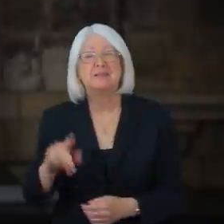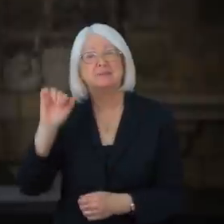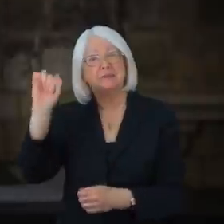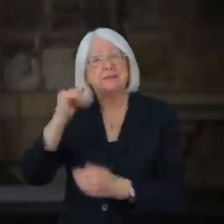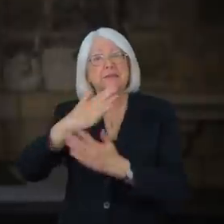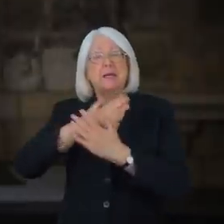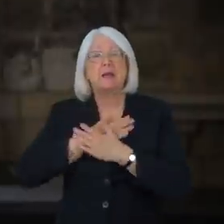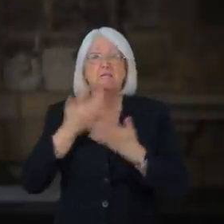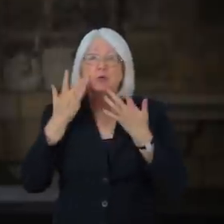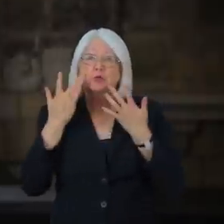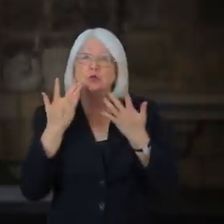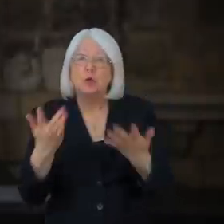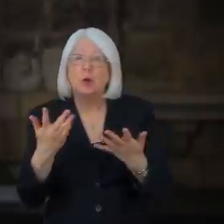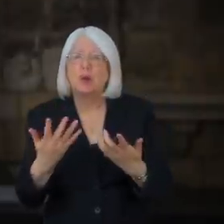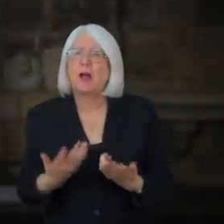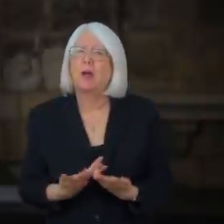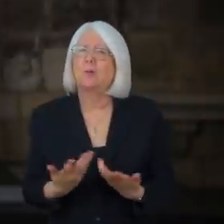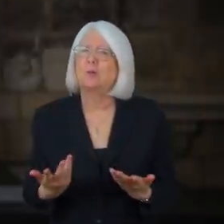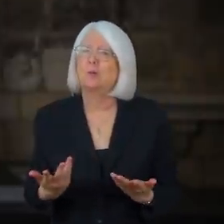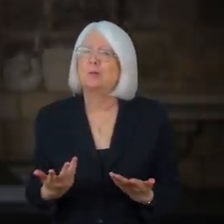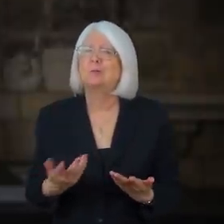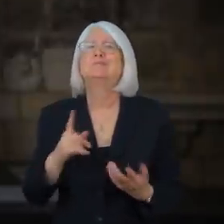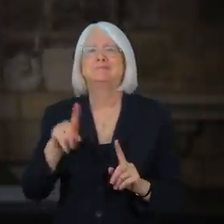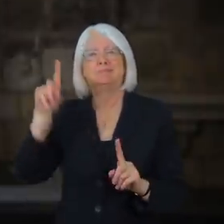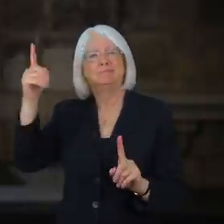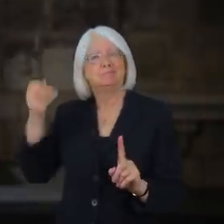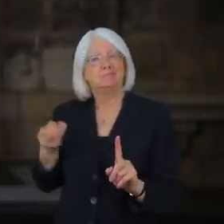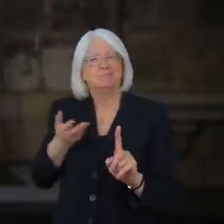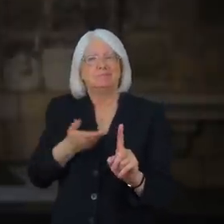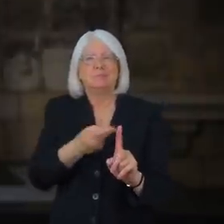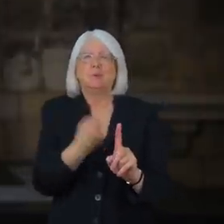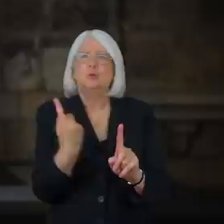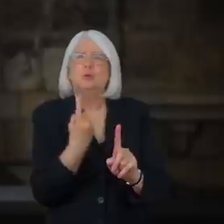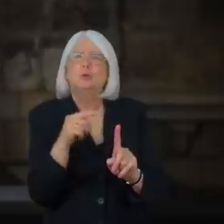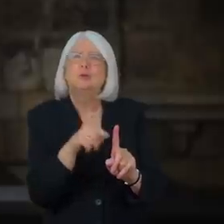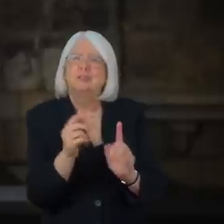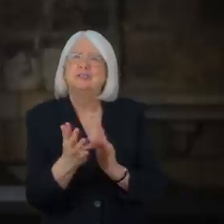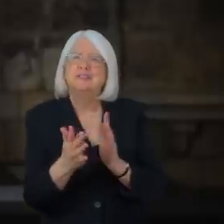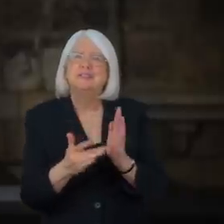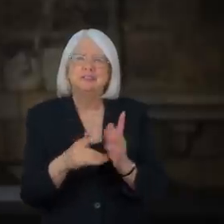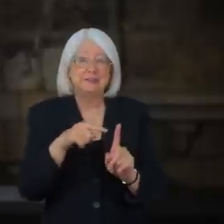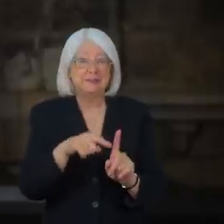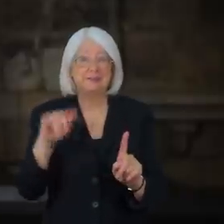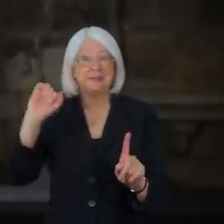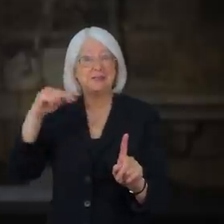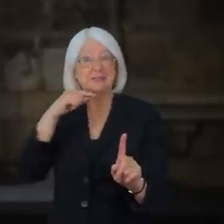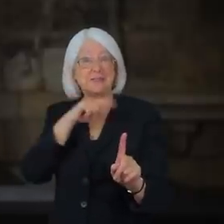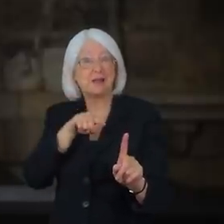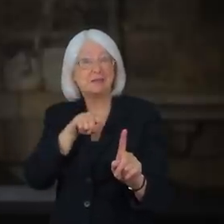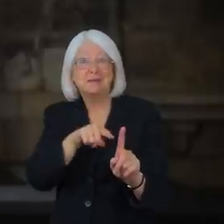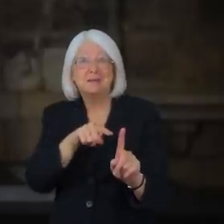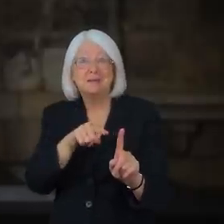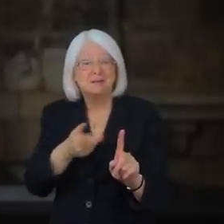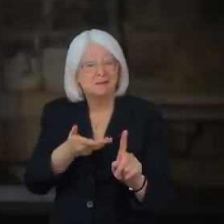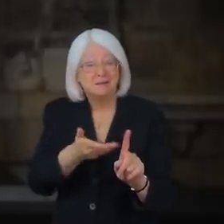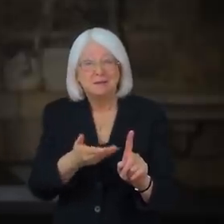love was revealed among us in this way. God sent his only Son into the world so